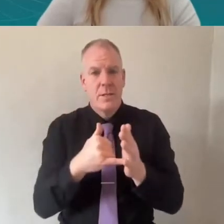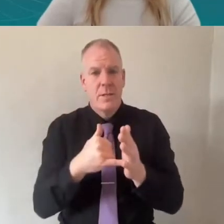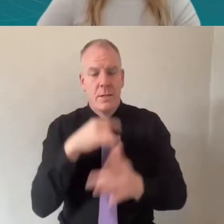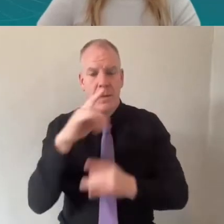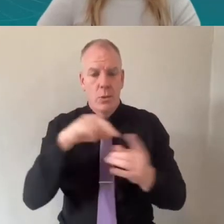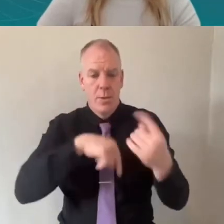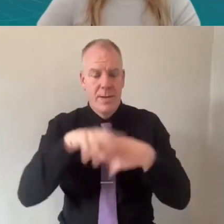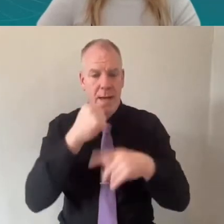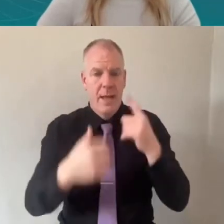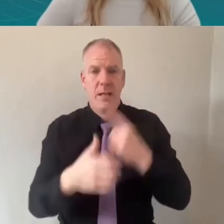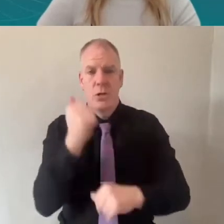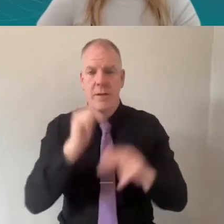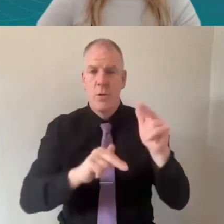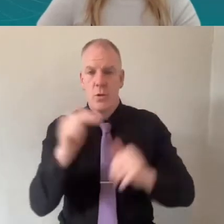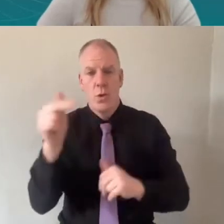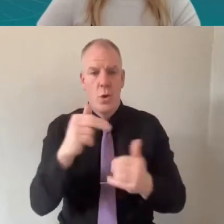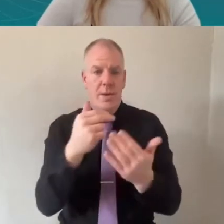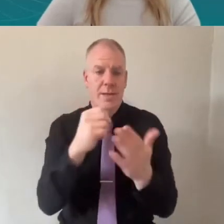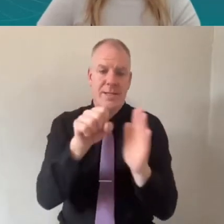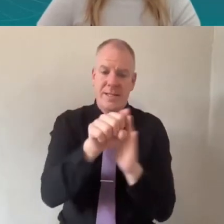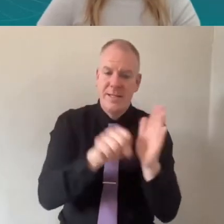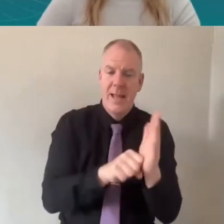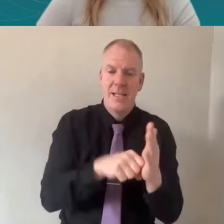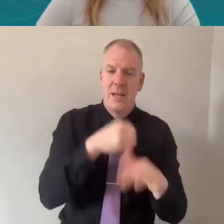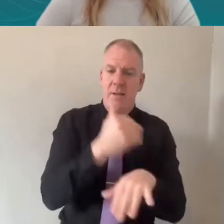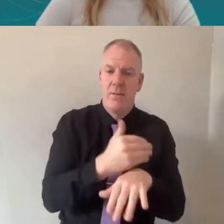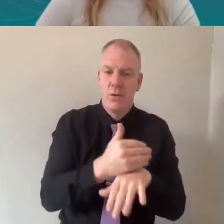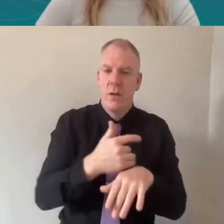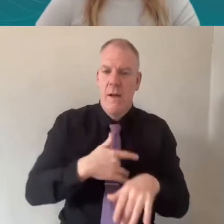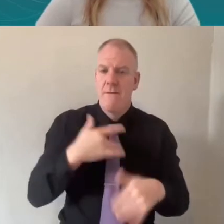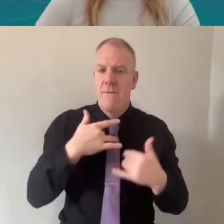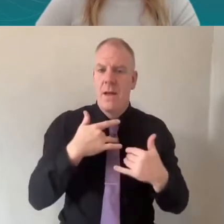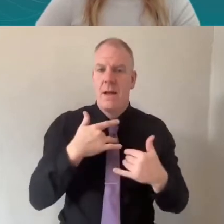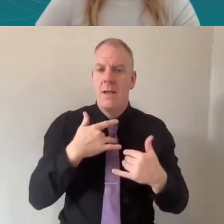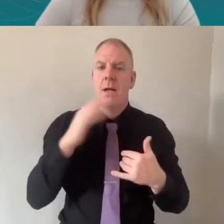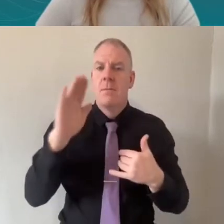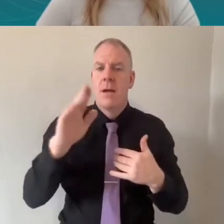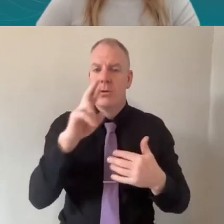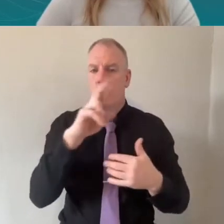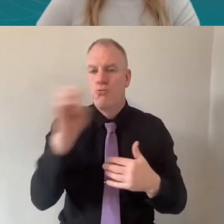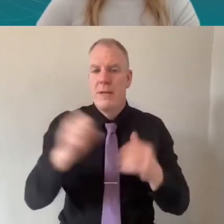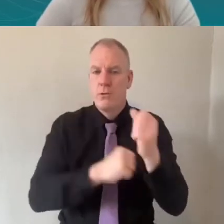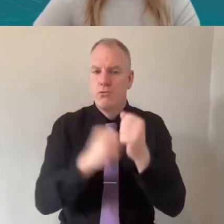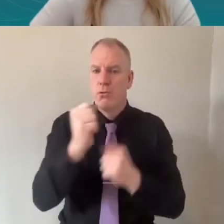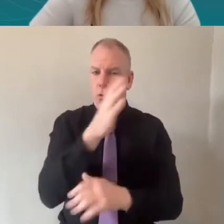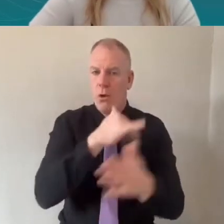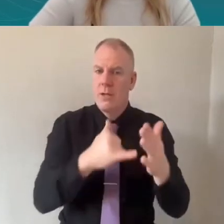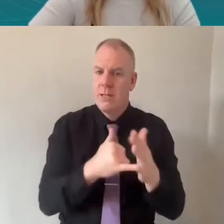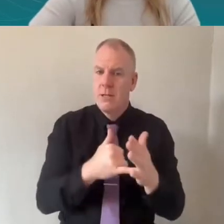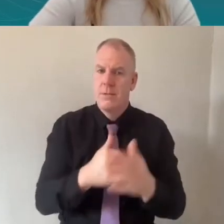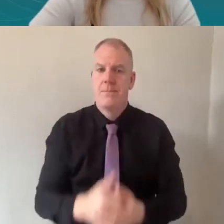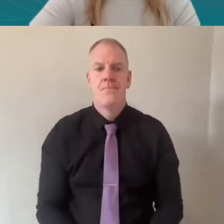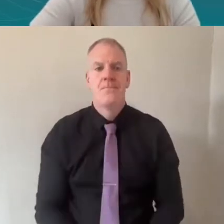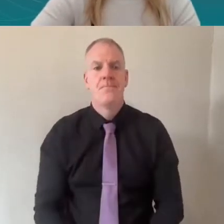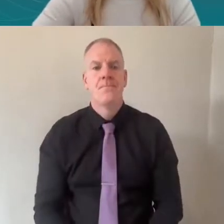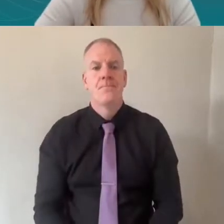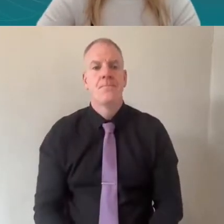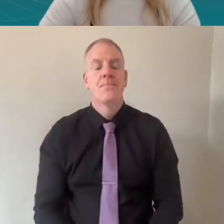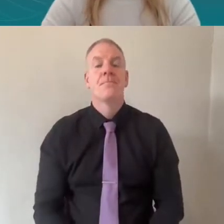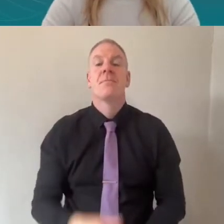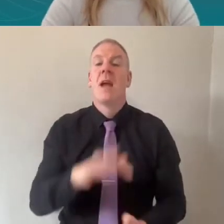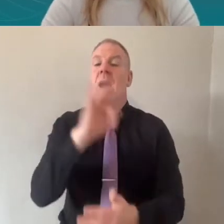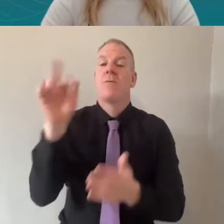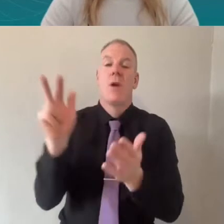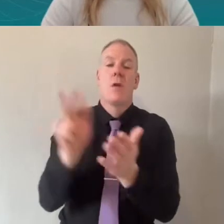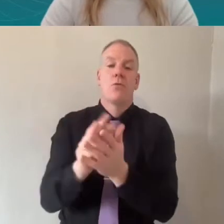us to fulfil our new statutory functions, I deemed it essential to restructure the organisation. Following the approval of